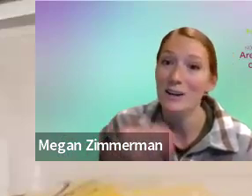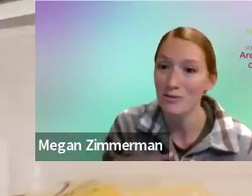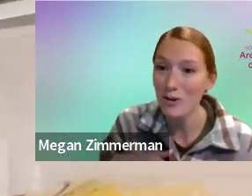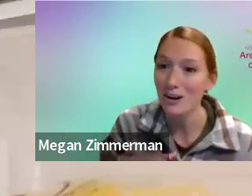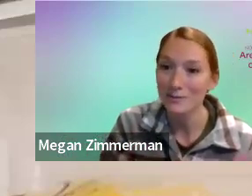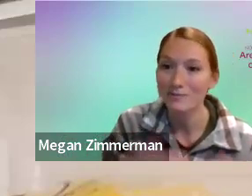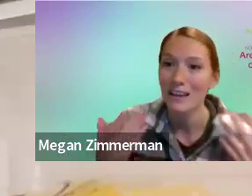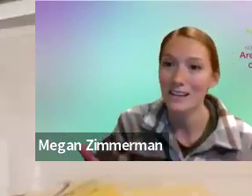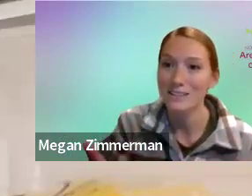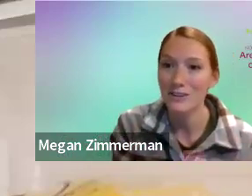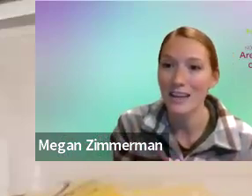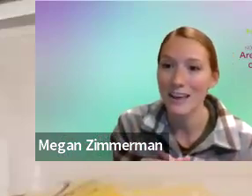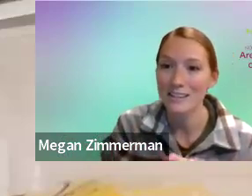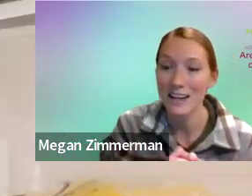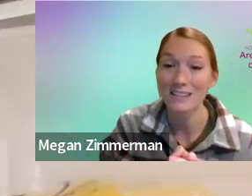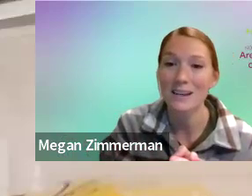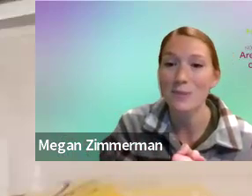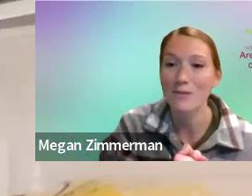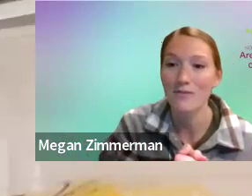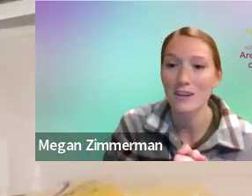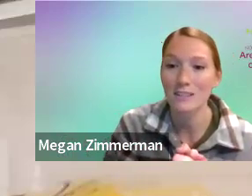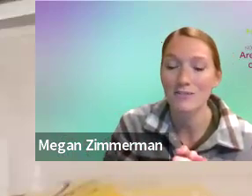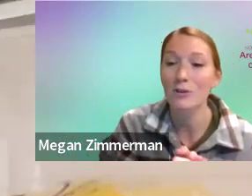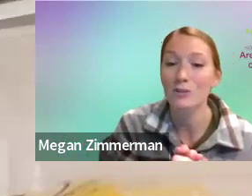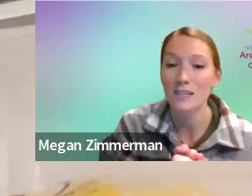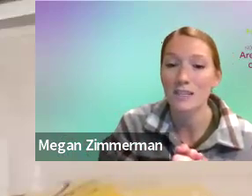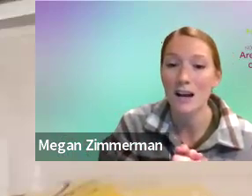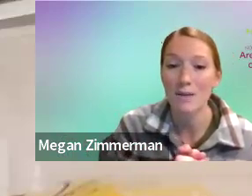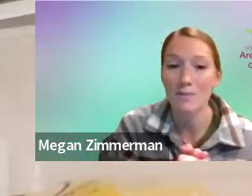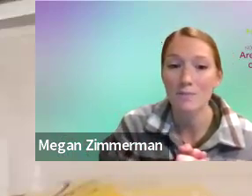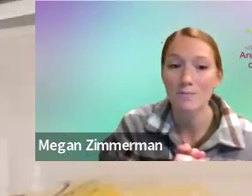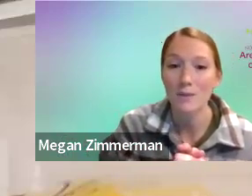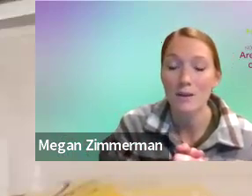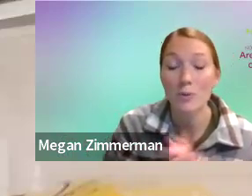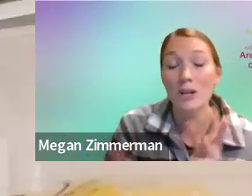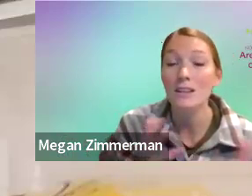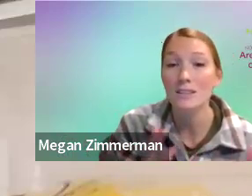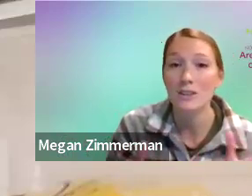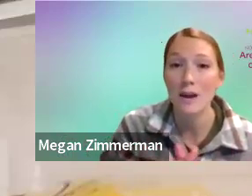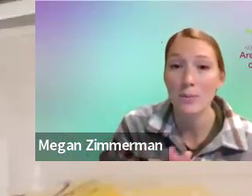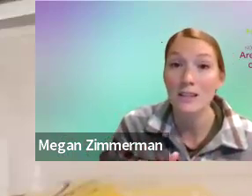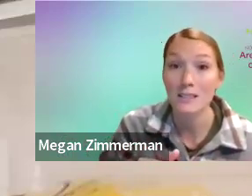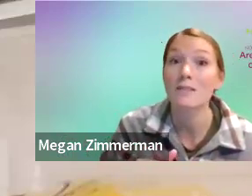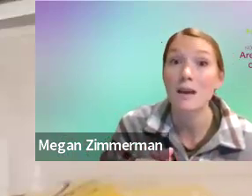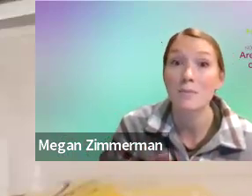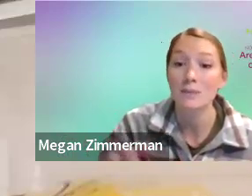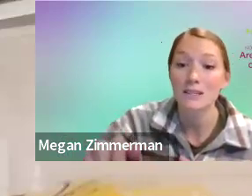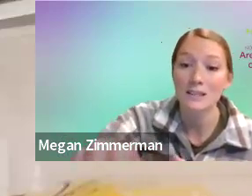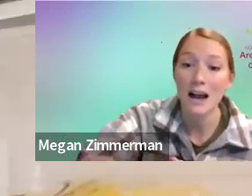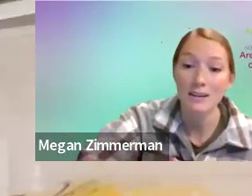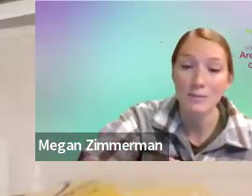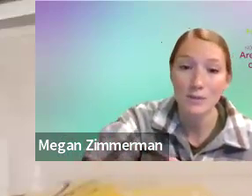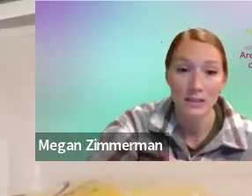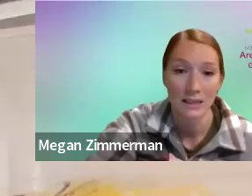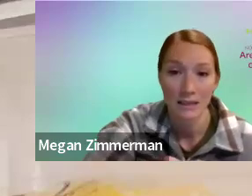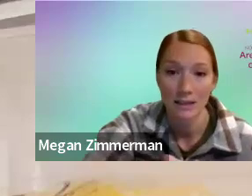had stayed there before her. And so again, that's that example of difficulty putting things in the right place and